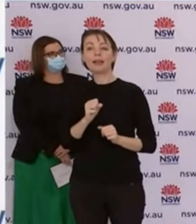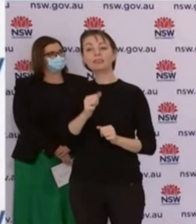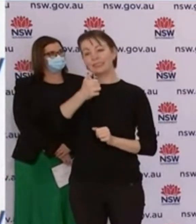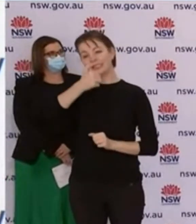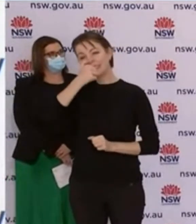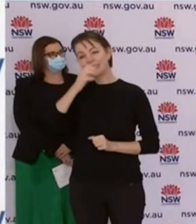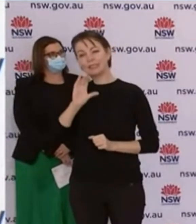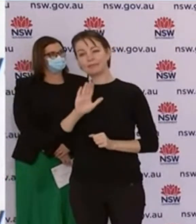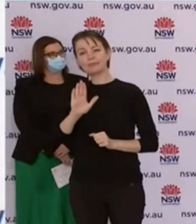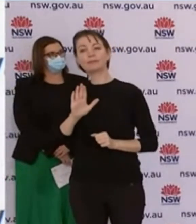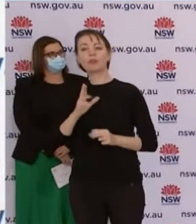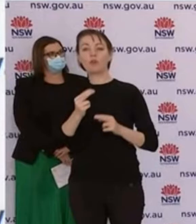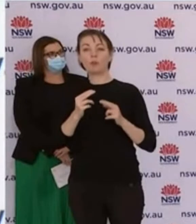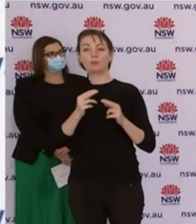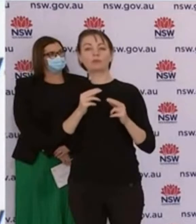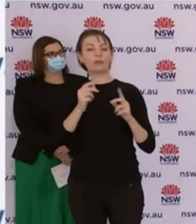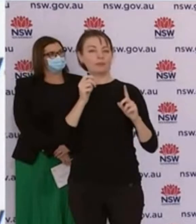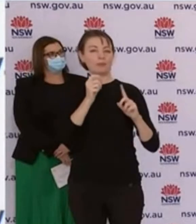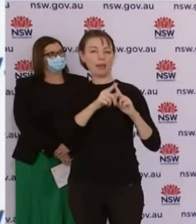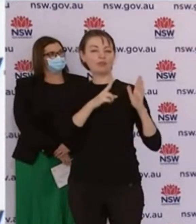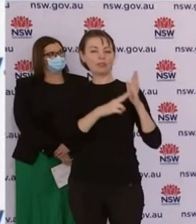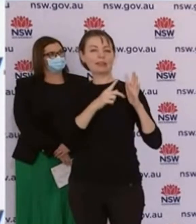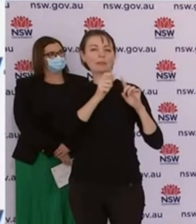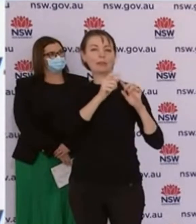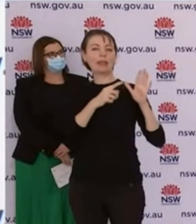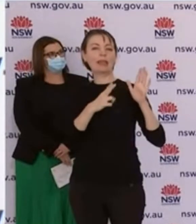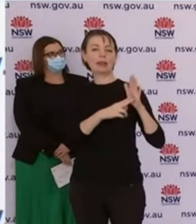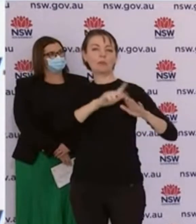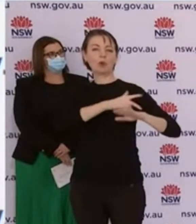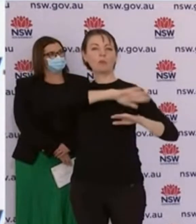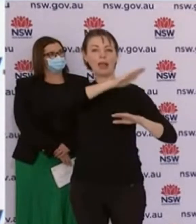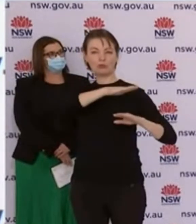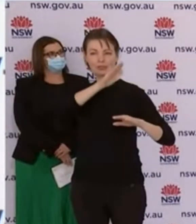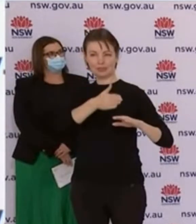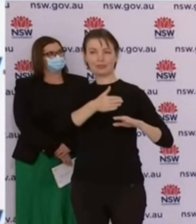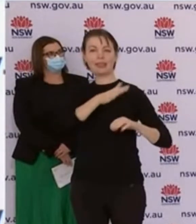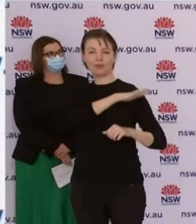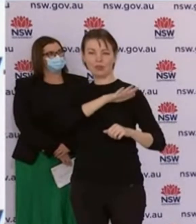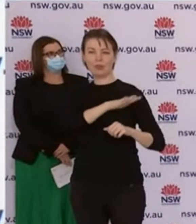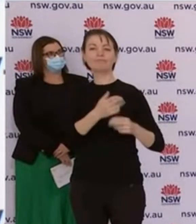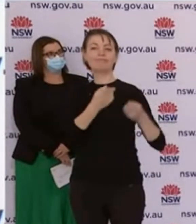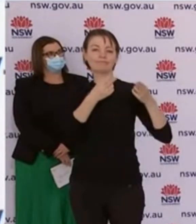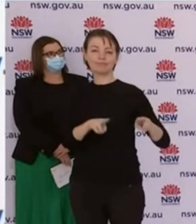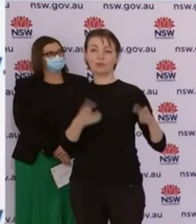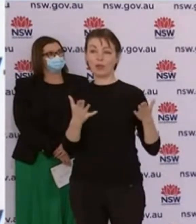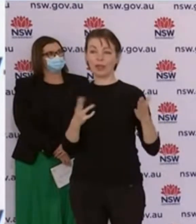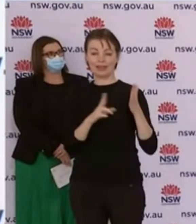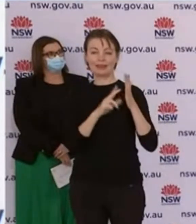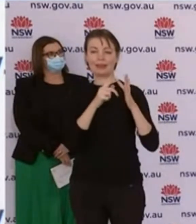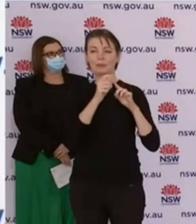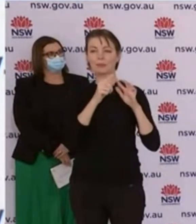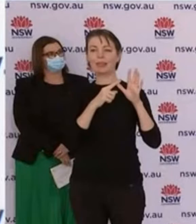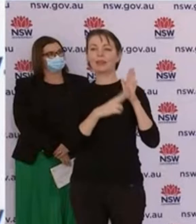60s from Sydney's Nepean Blue Mountains district who sadly passed away at Nepean Hospital after he acquired